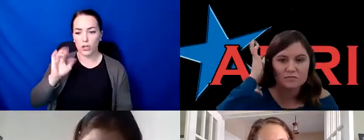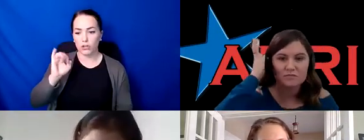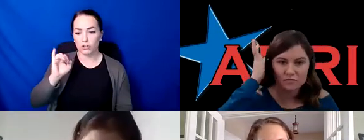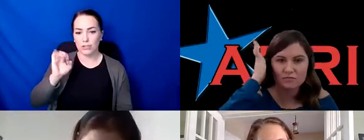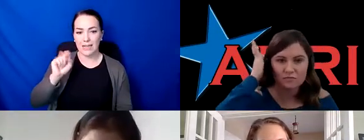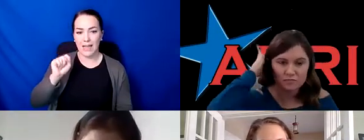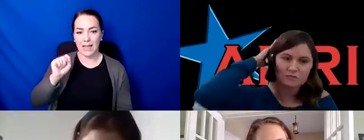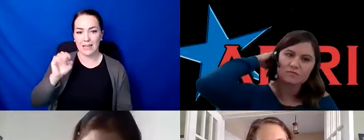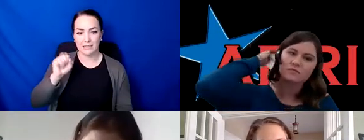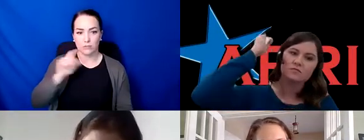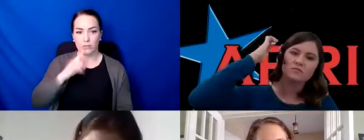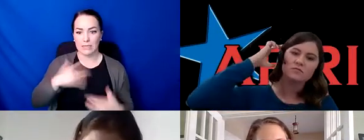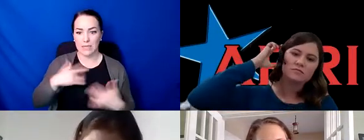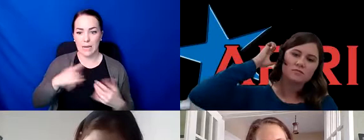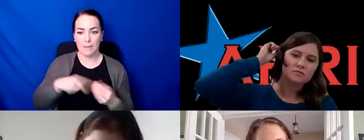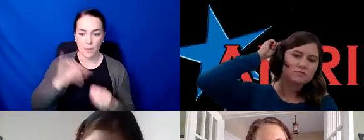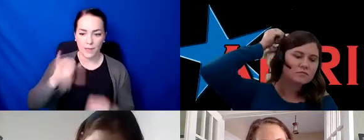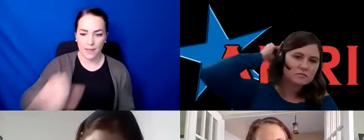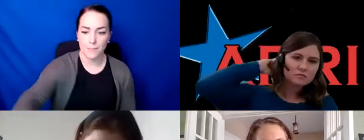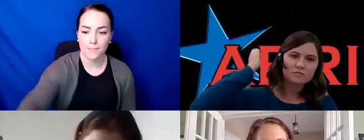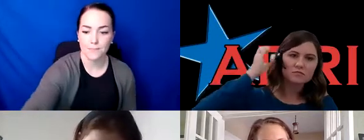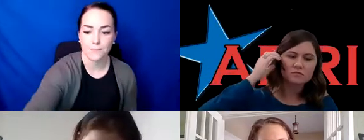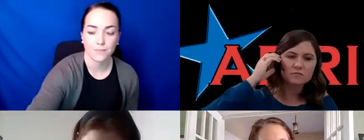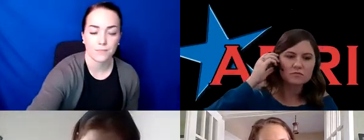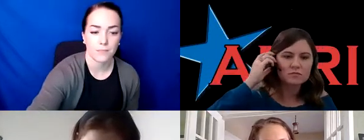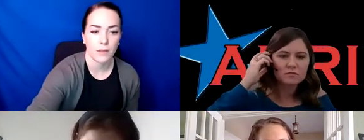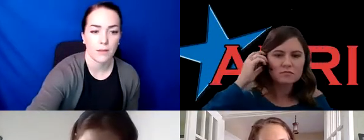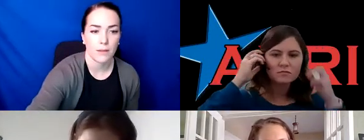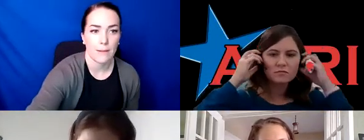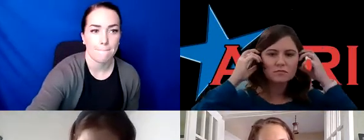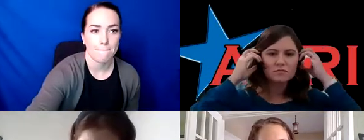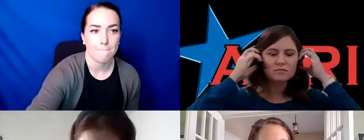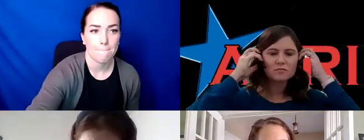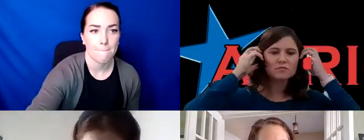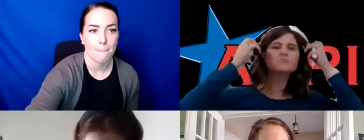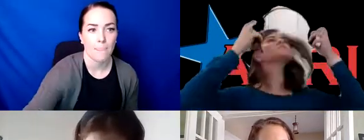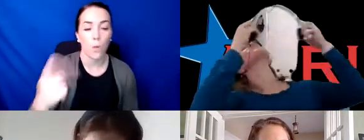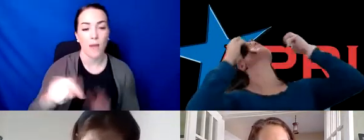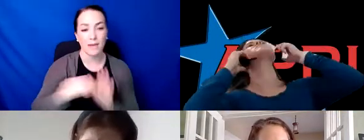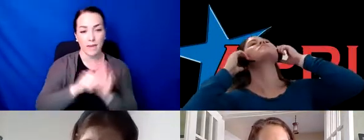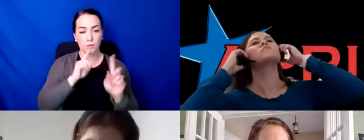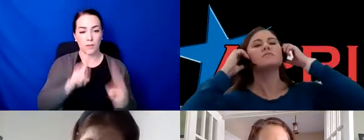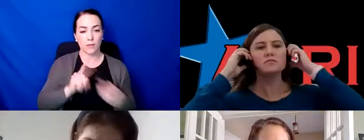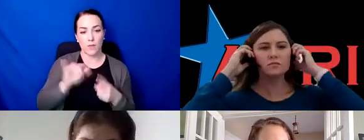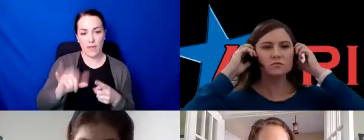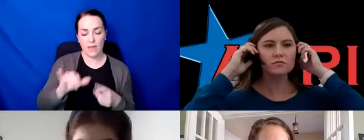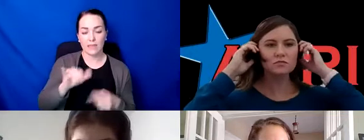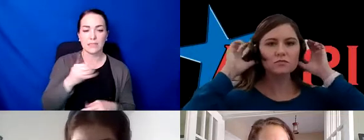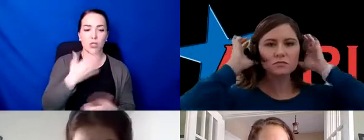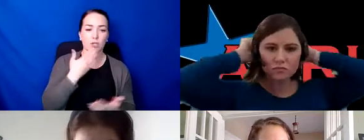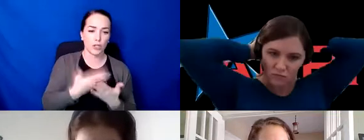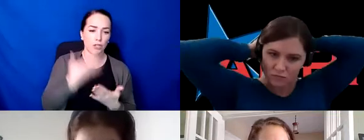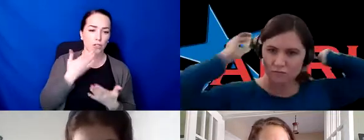about. But one of the pushbacks I've got is that good R rating on Crip